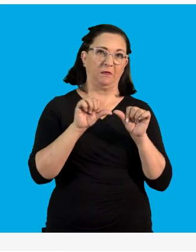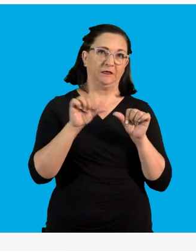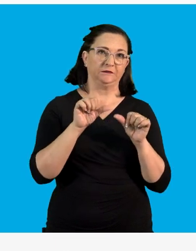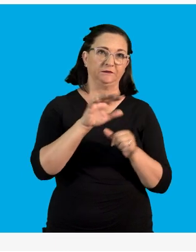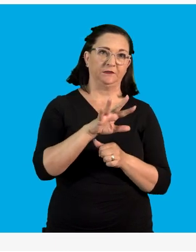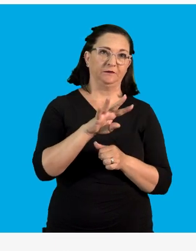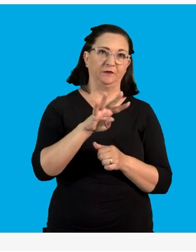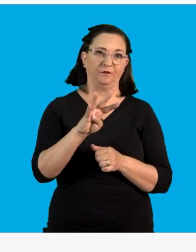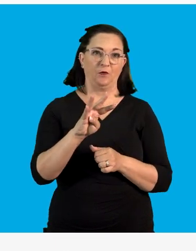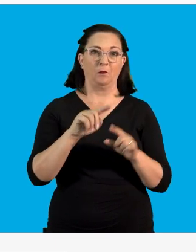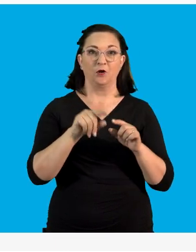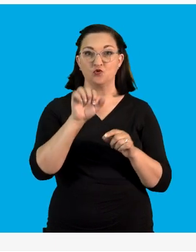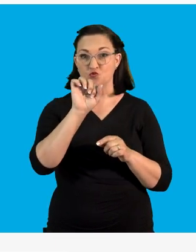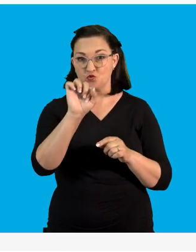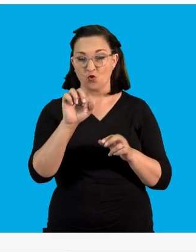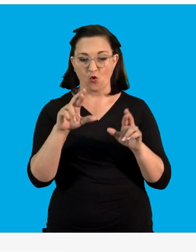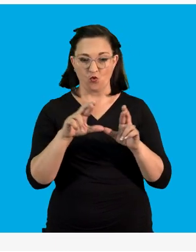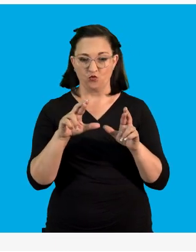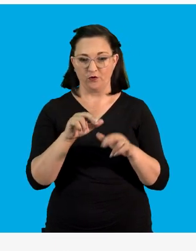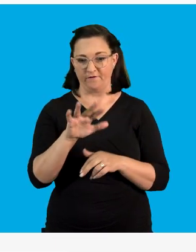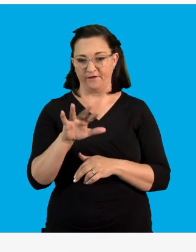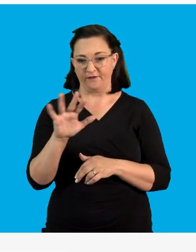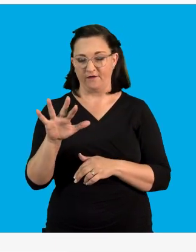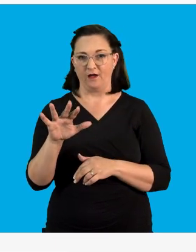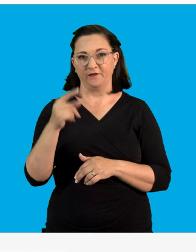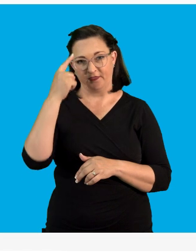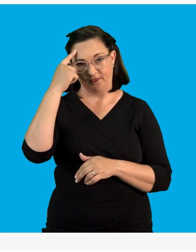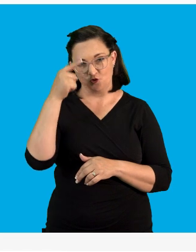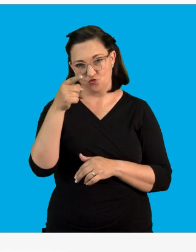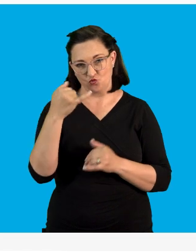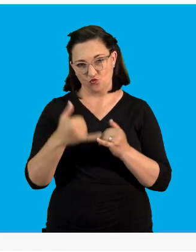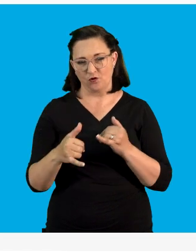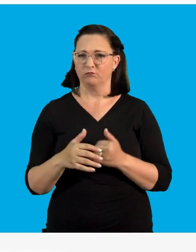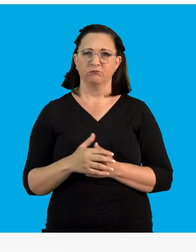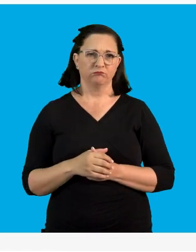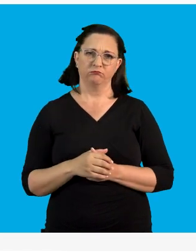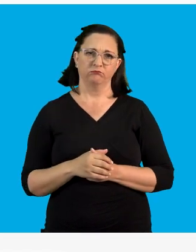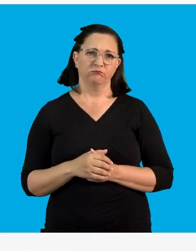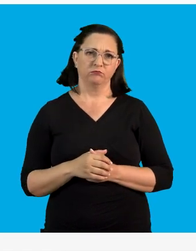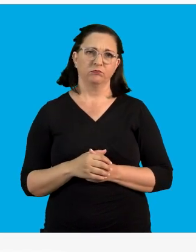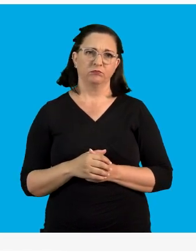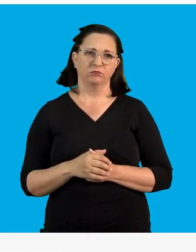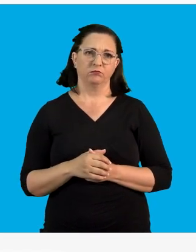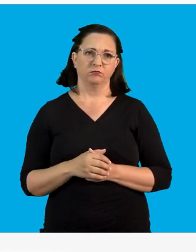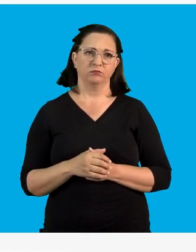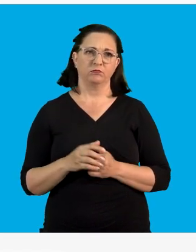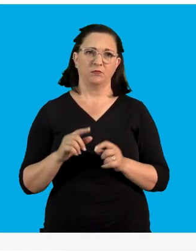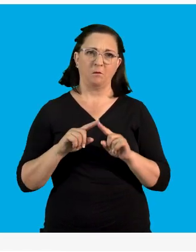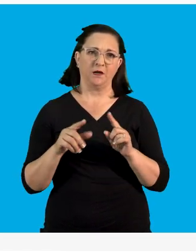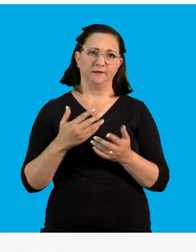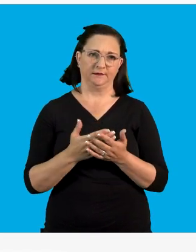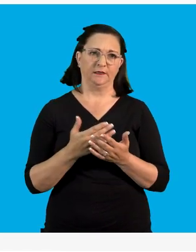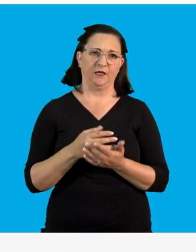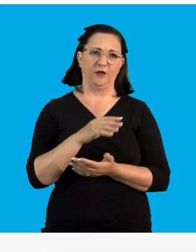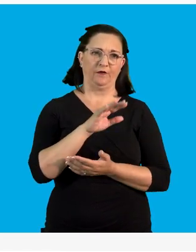probably 55 in terms of your own ruler, and you think that you are wrong. You may not be. It could give you 54, it could give